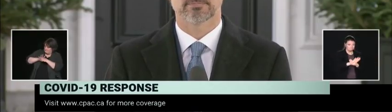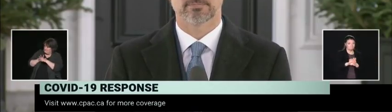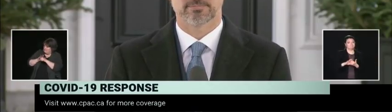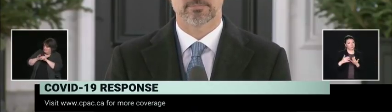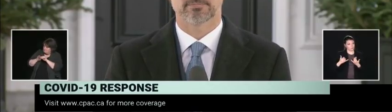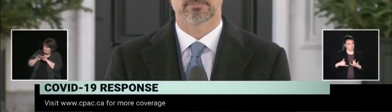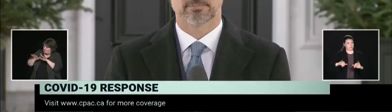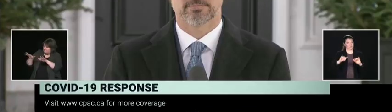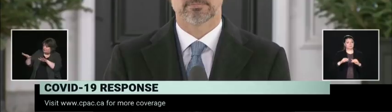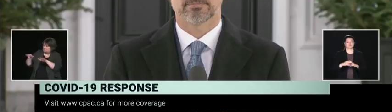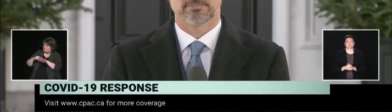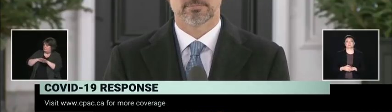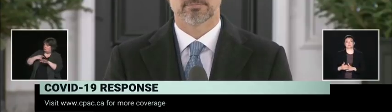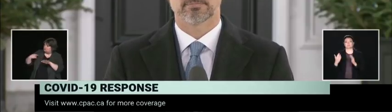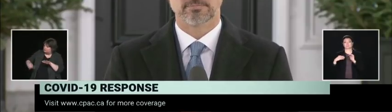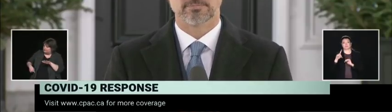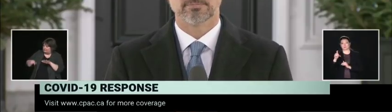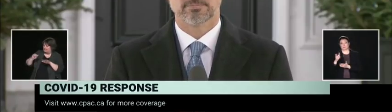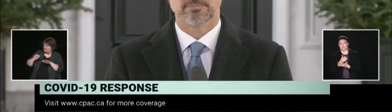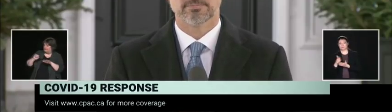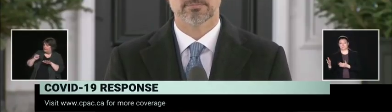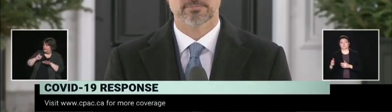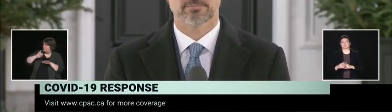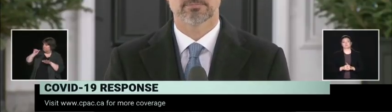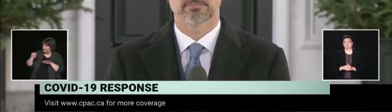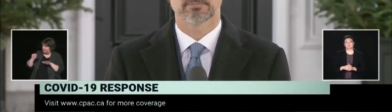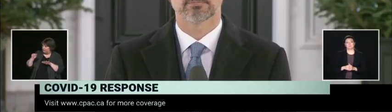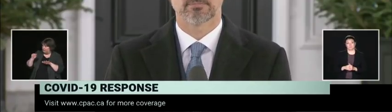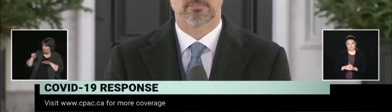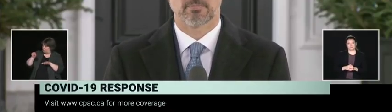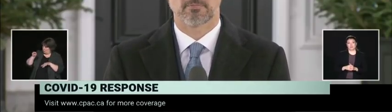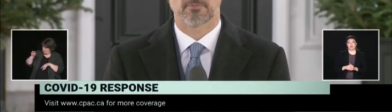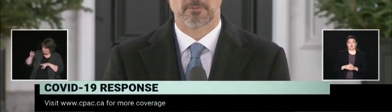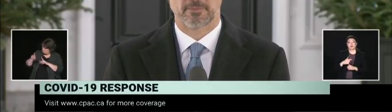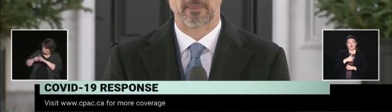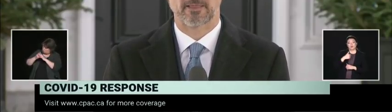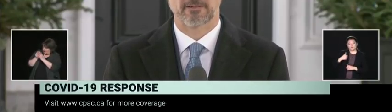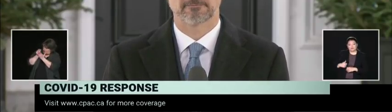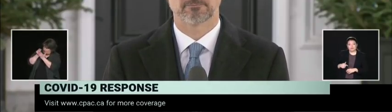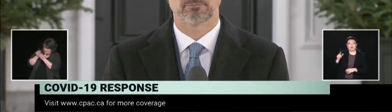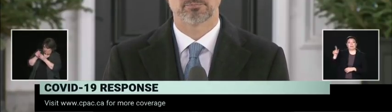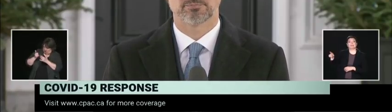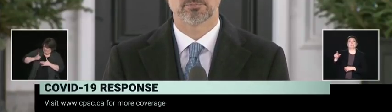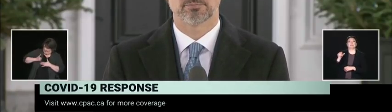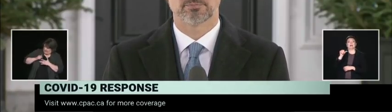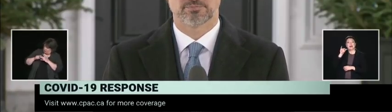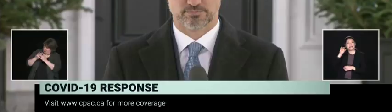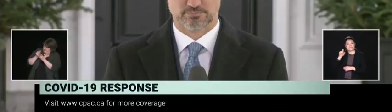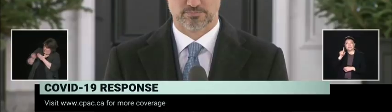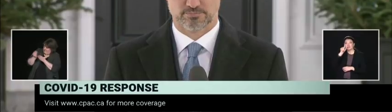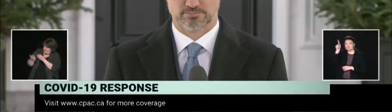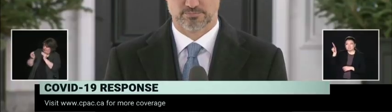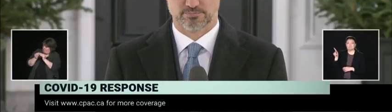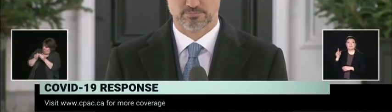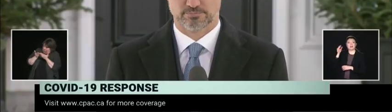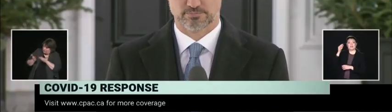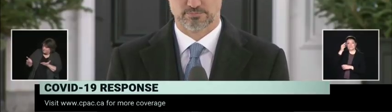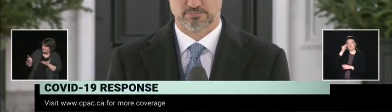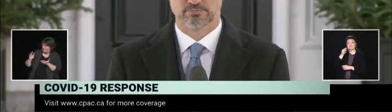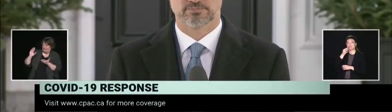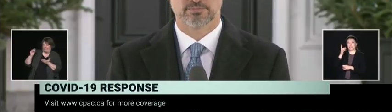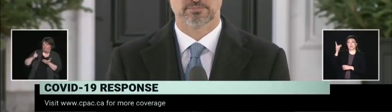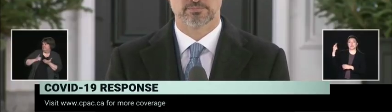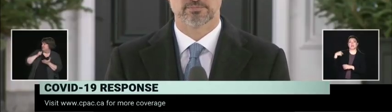and Asia back in January, did your government start procuring extra medical supplies then? Because it seems that Canada was not